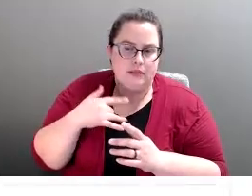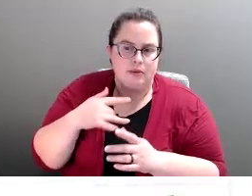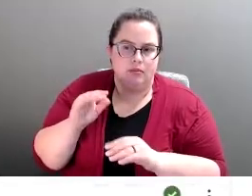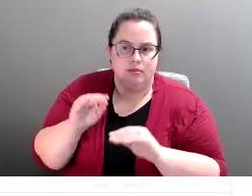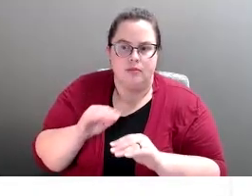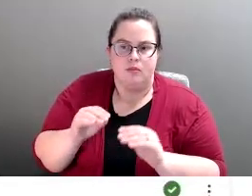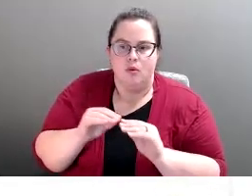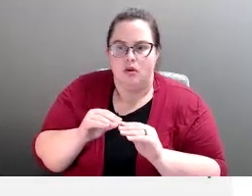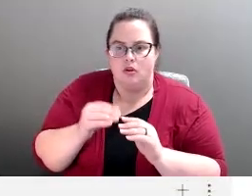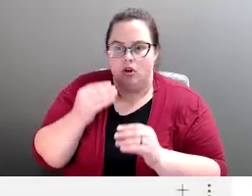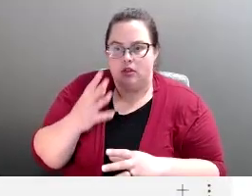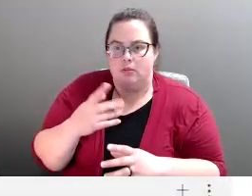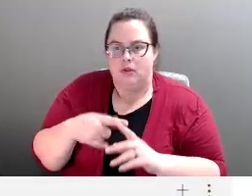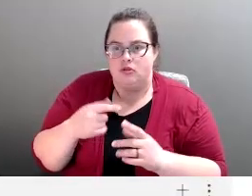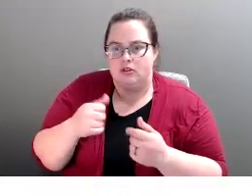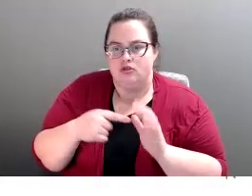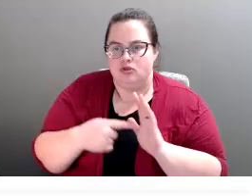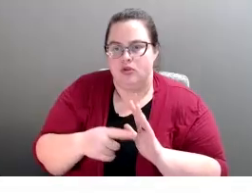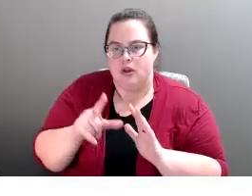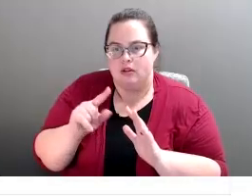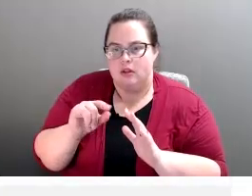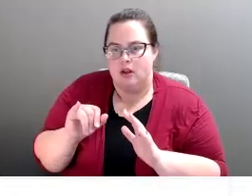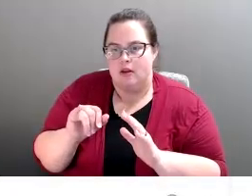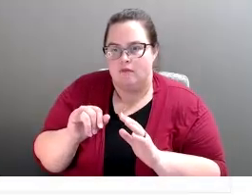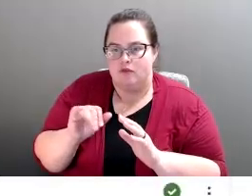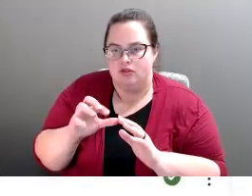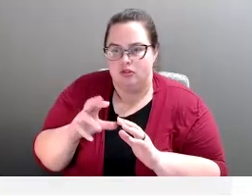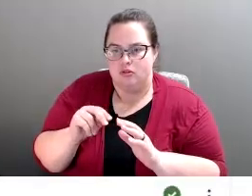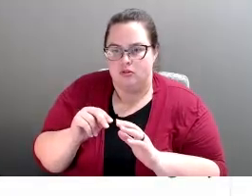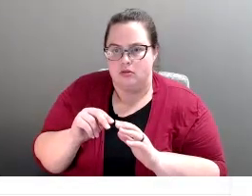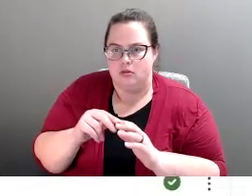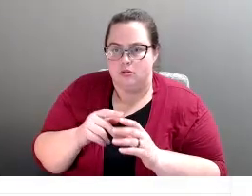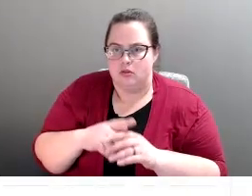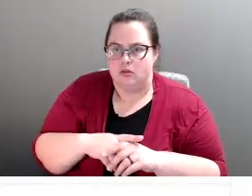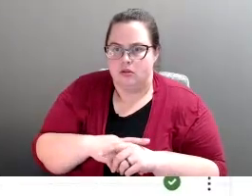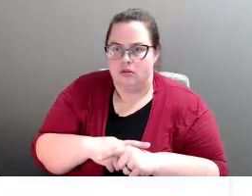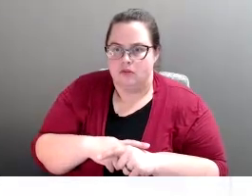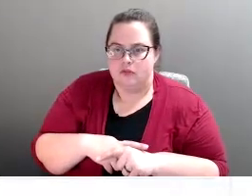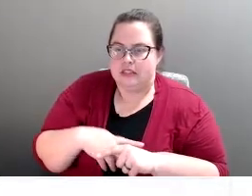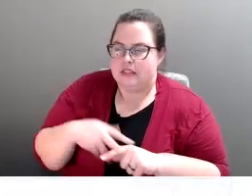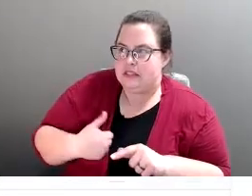the LTI version here. Yeah, sorry about that. No, it's okay. No, you're doing great.